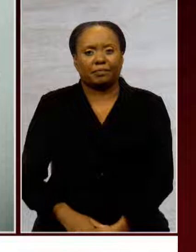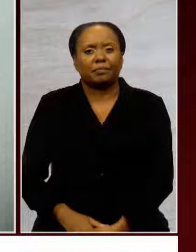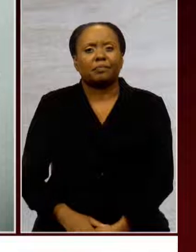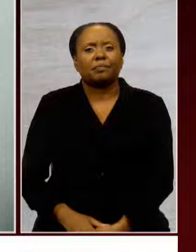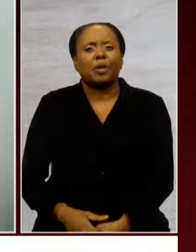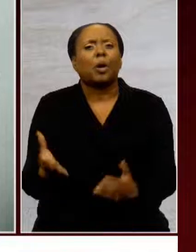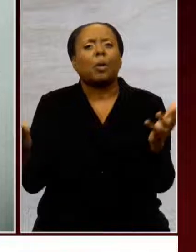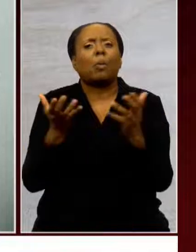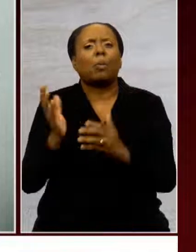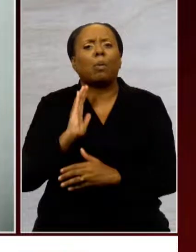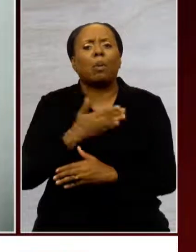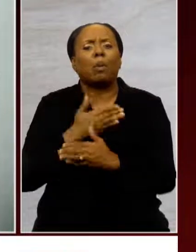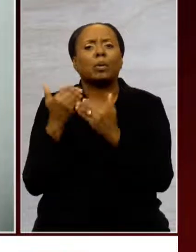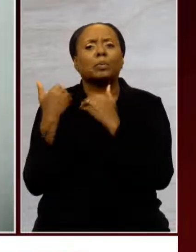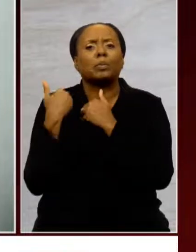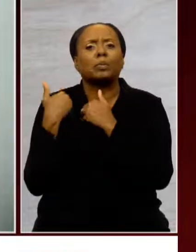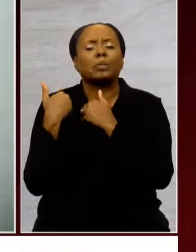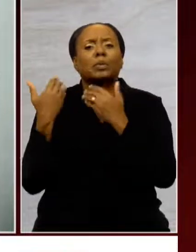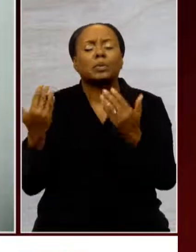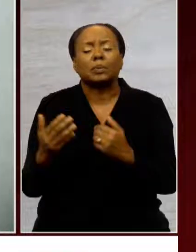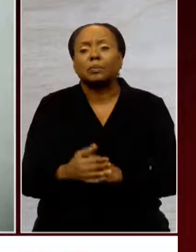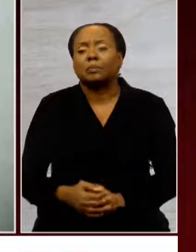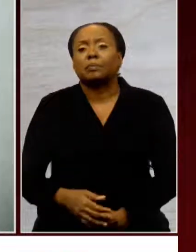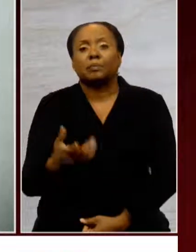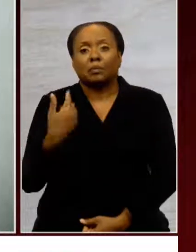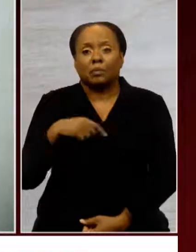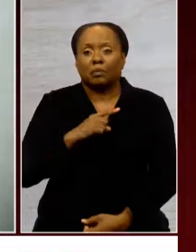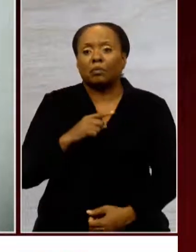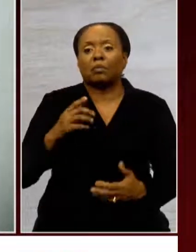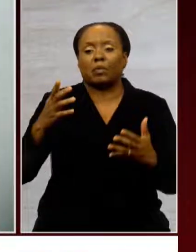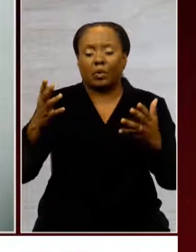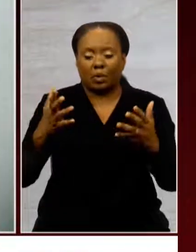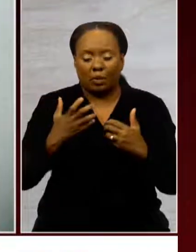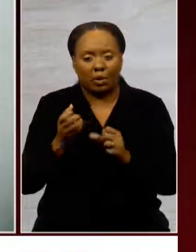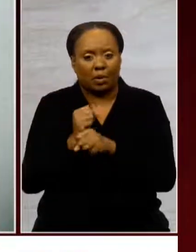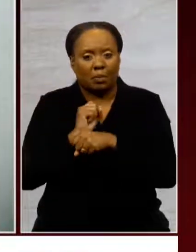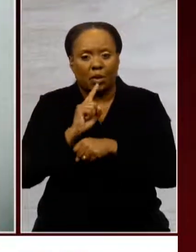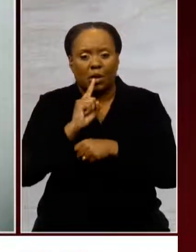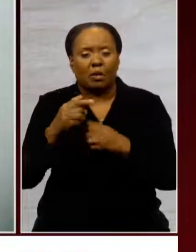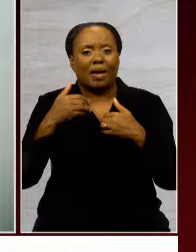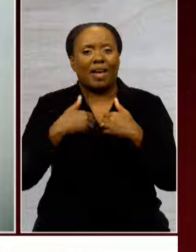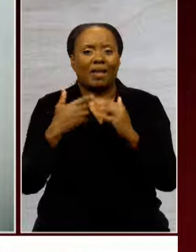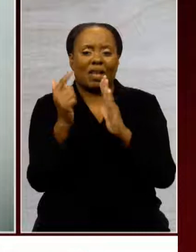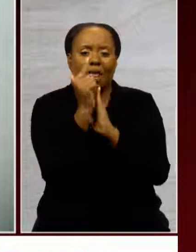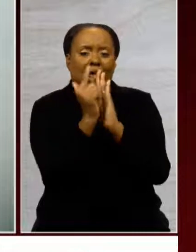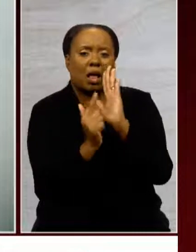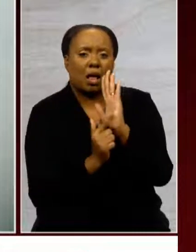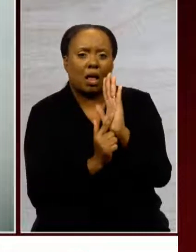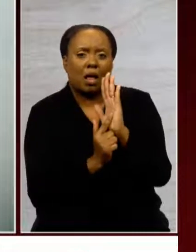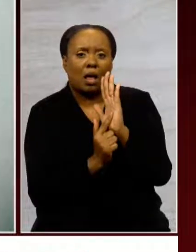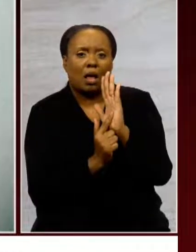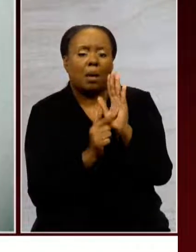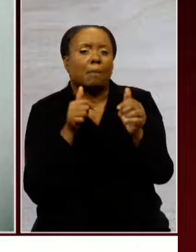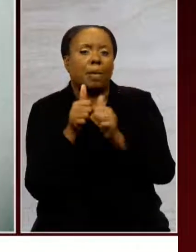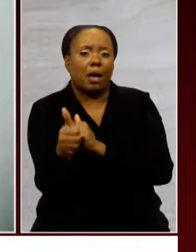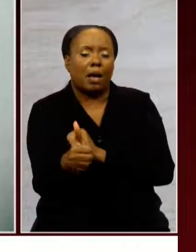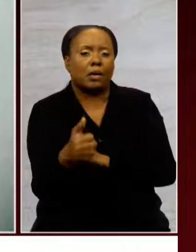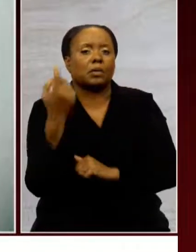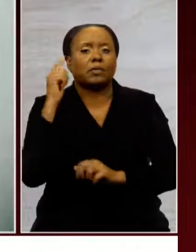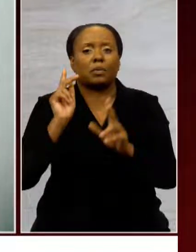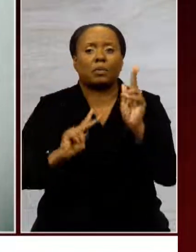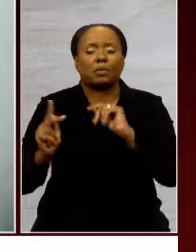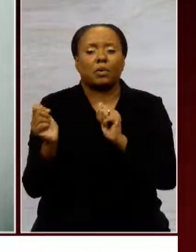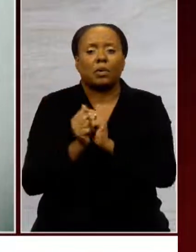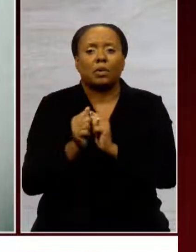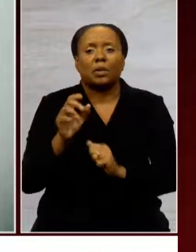been to usher in the establishment of the legislation for persons with disabilities, which hopefully ultimately leads to a